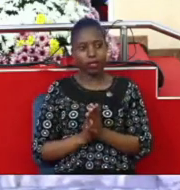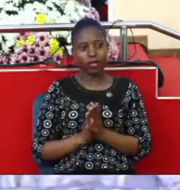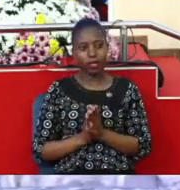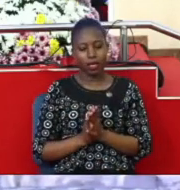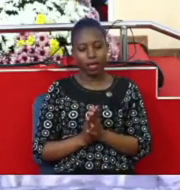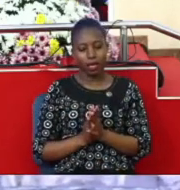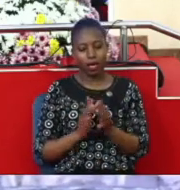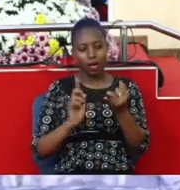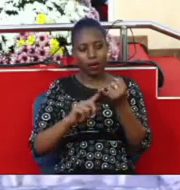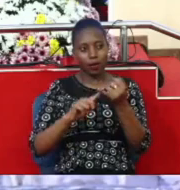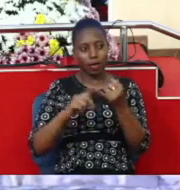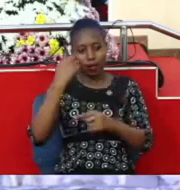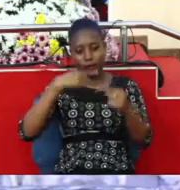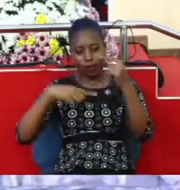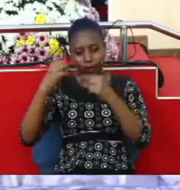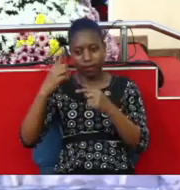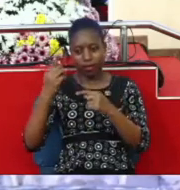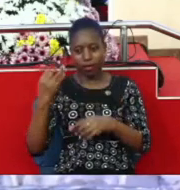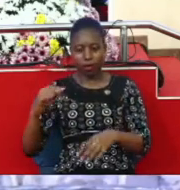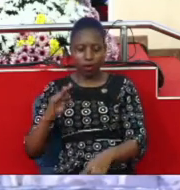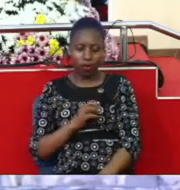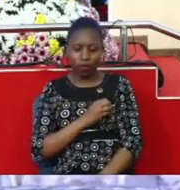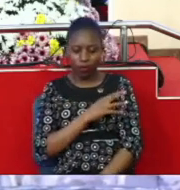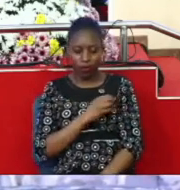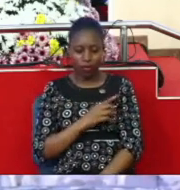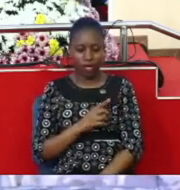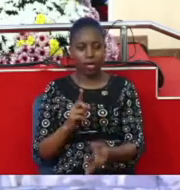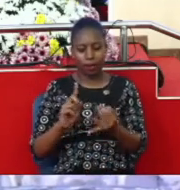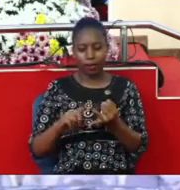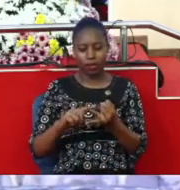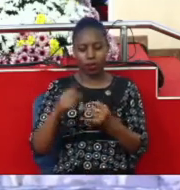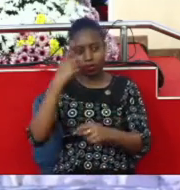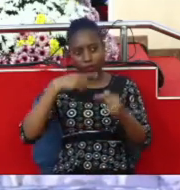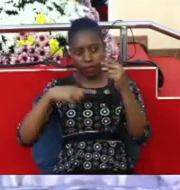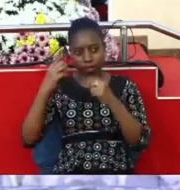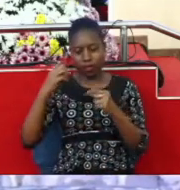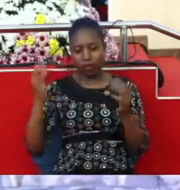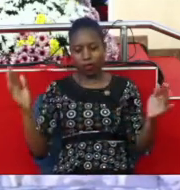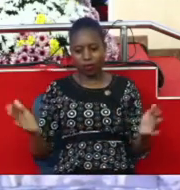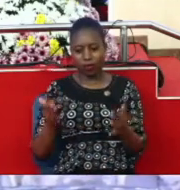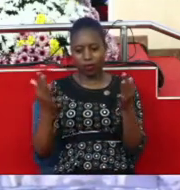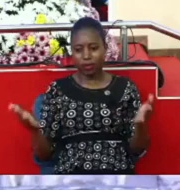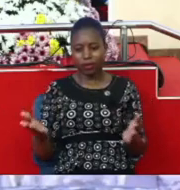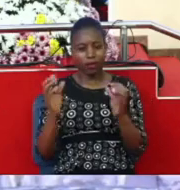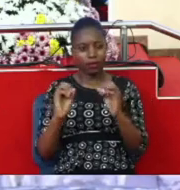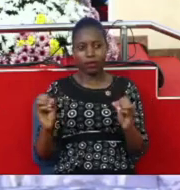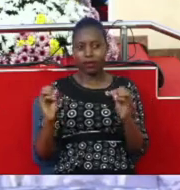anxiety. Victory over discouragement. Victory over boredom and fear.